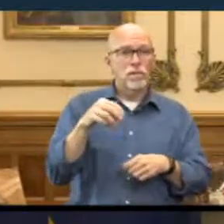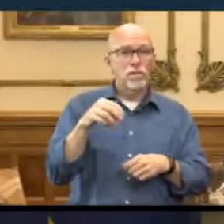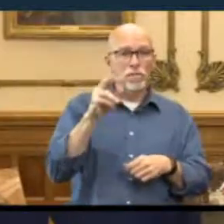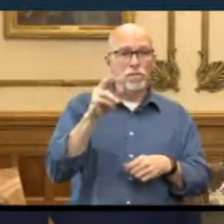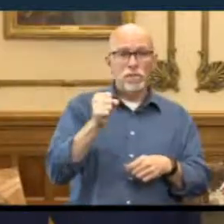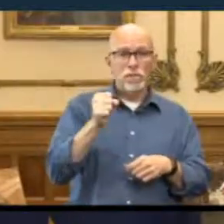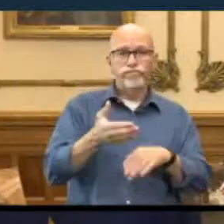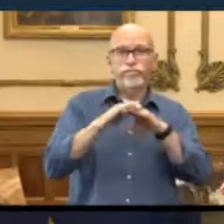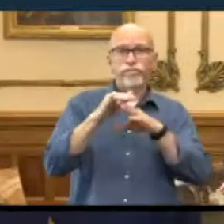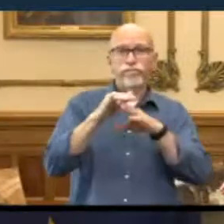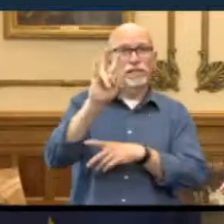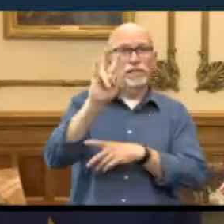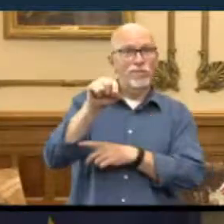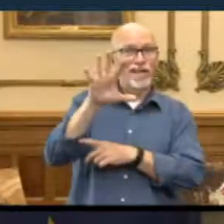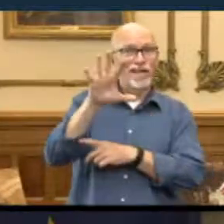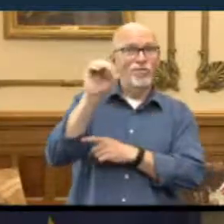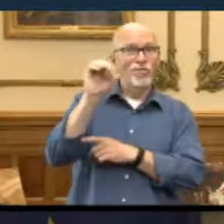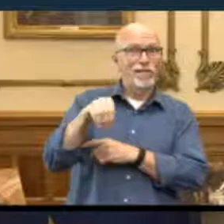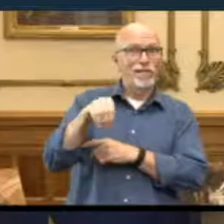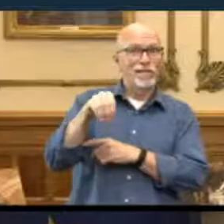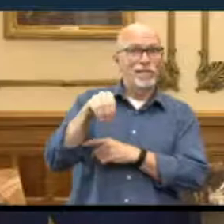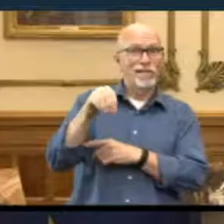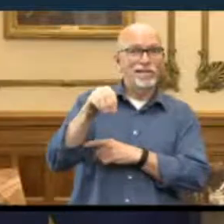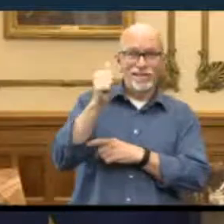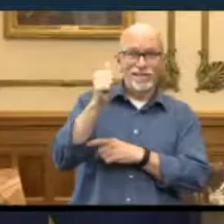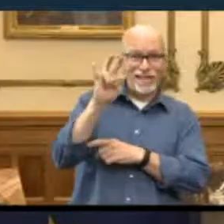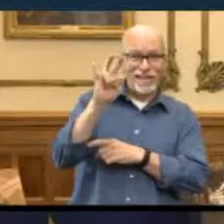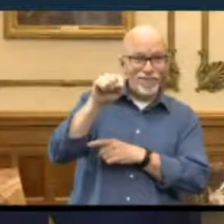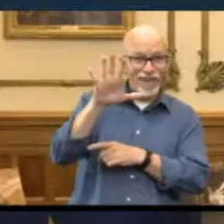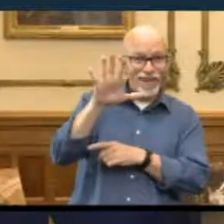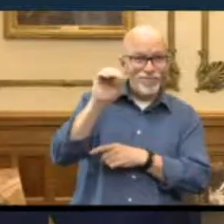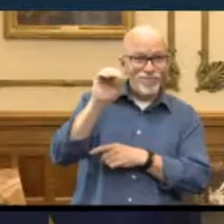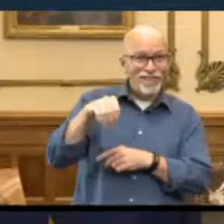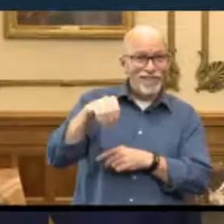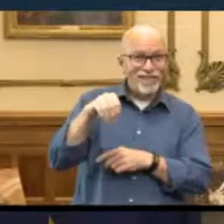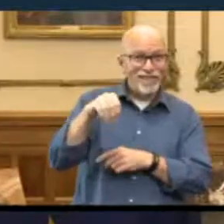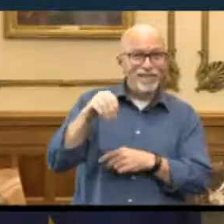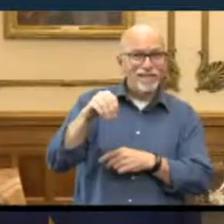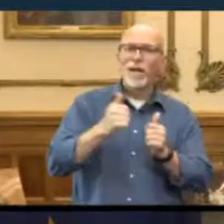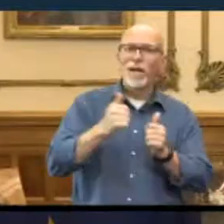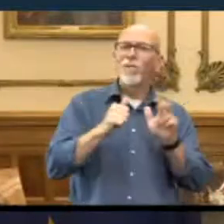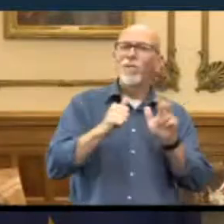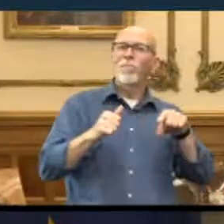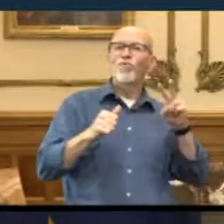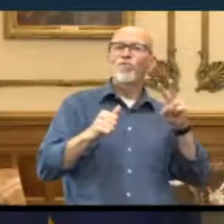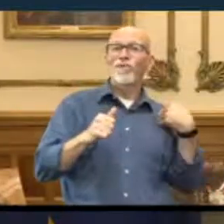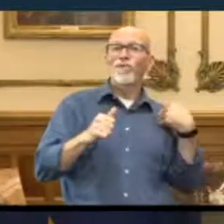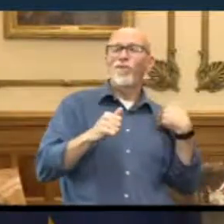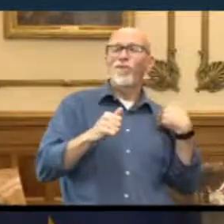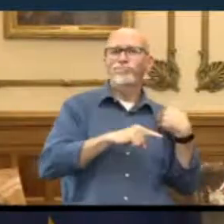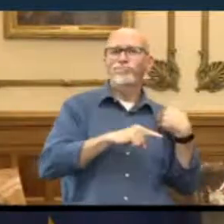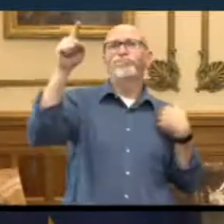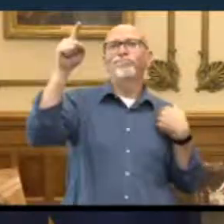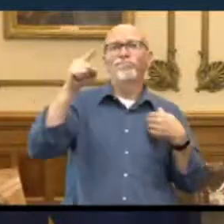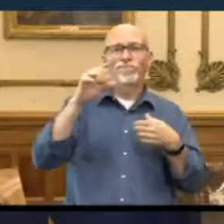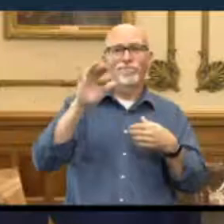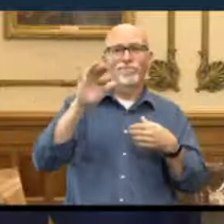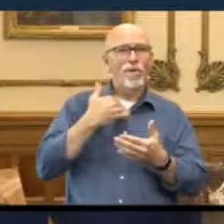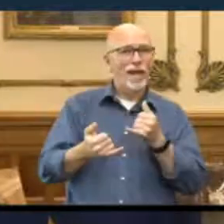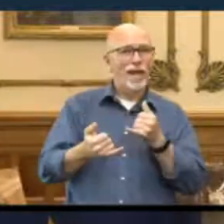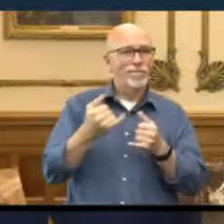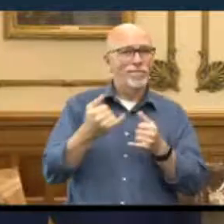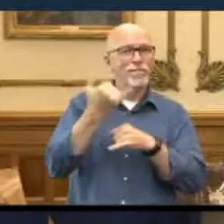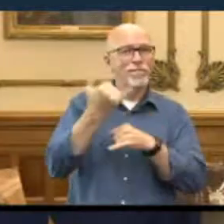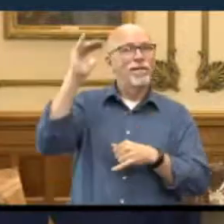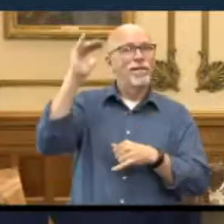the time you get there, 17.5. hopefully he'll It be was coming back adjusted up around. at 17.55%, They got there up from really quick 3.2. And the last figure that we had, we were